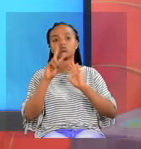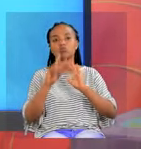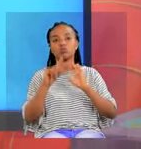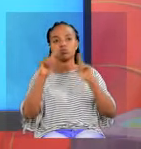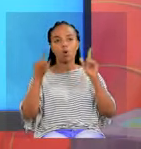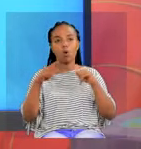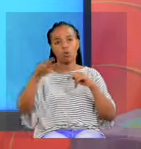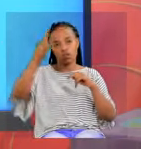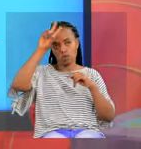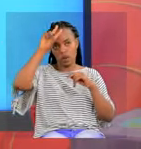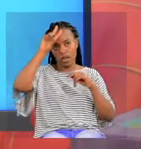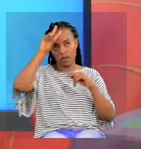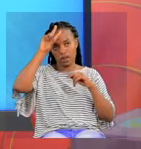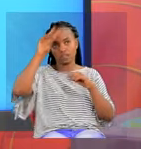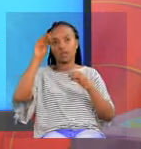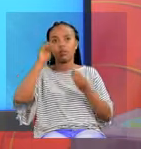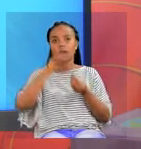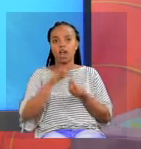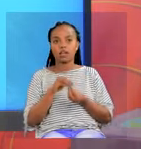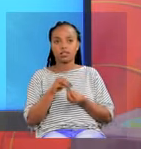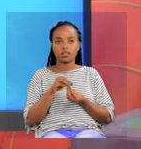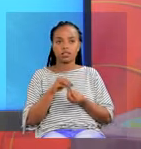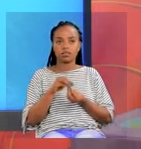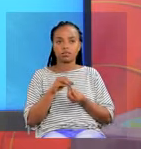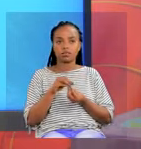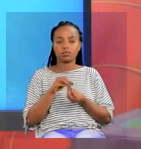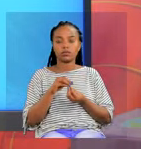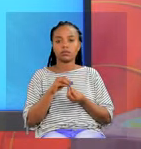the whole squared plus